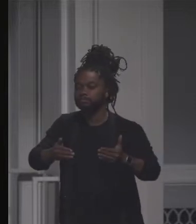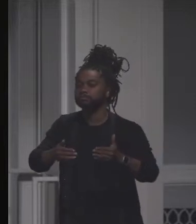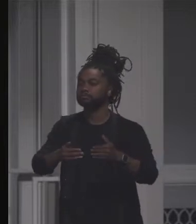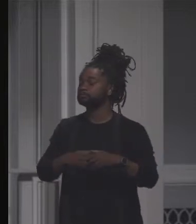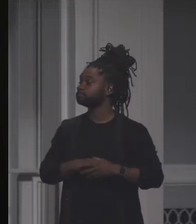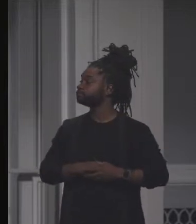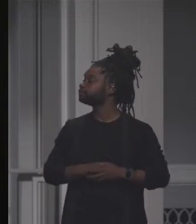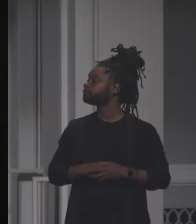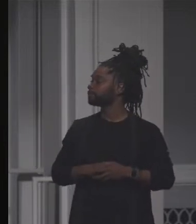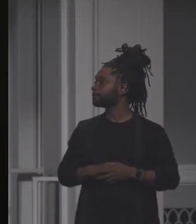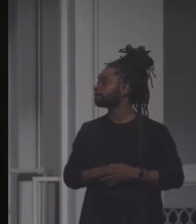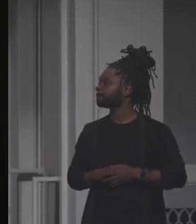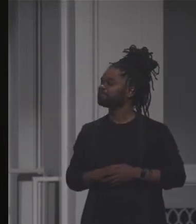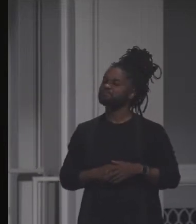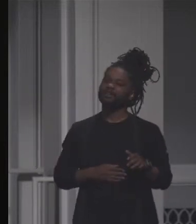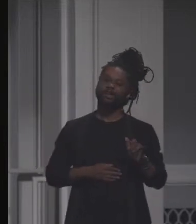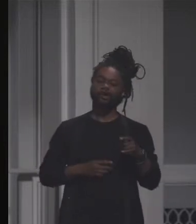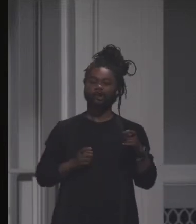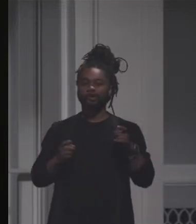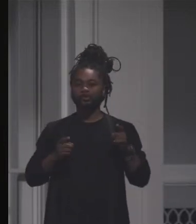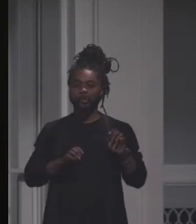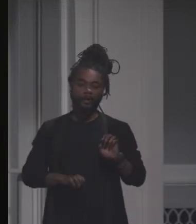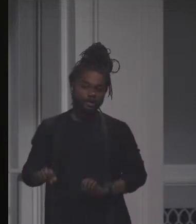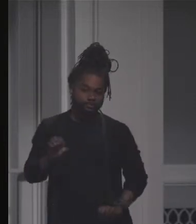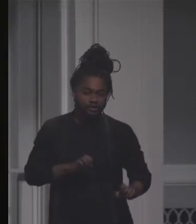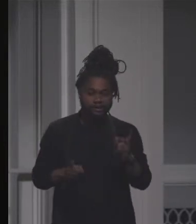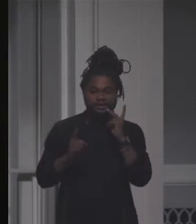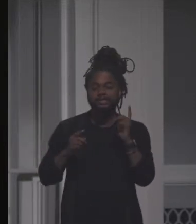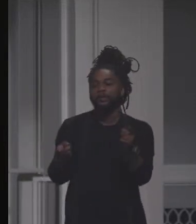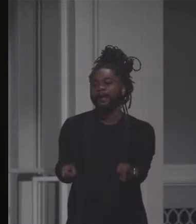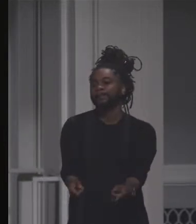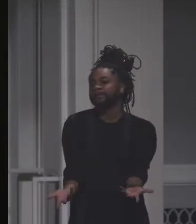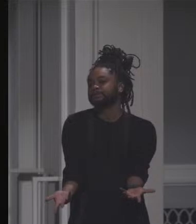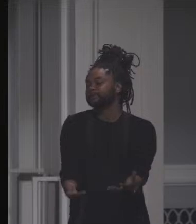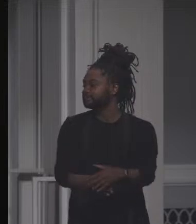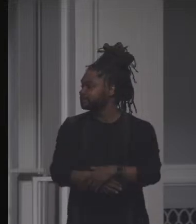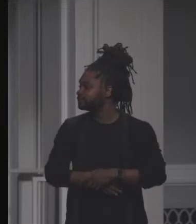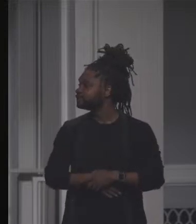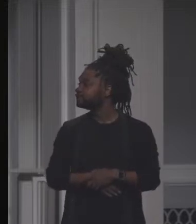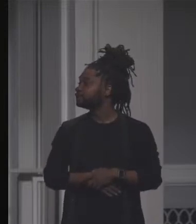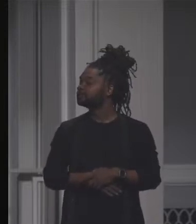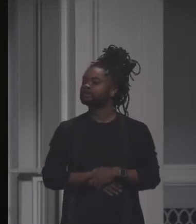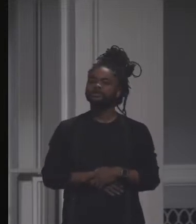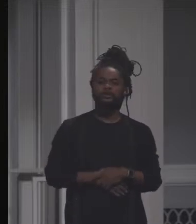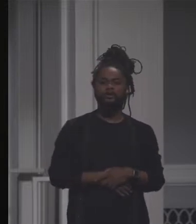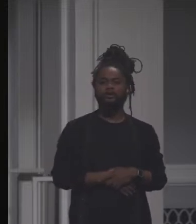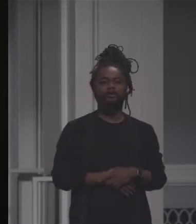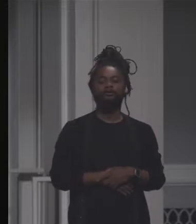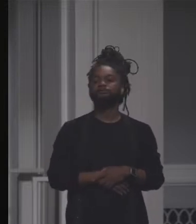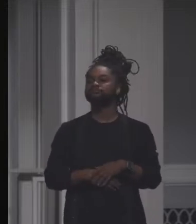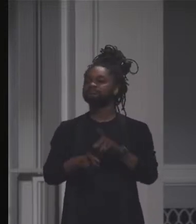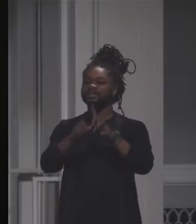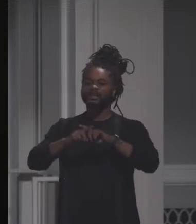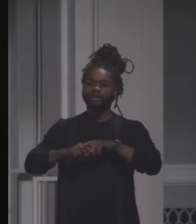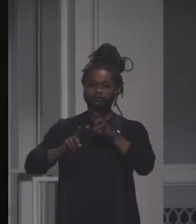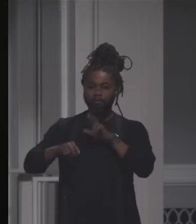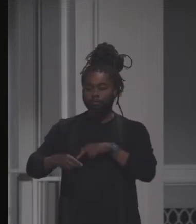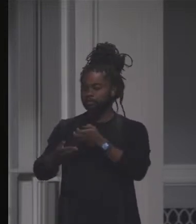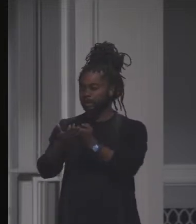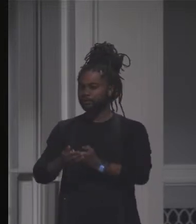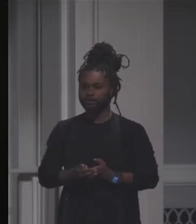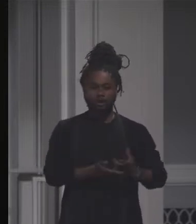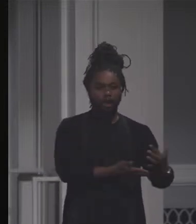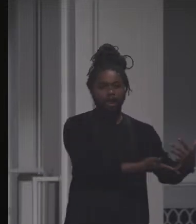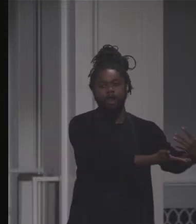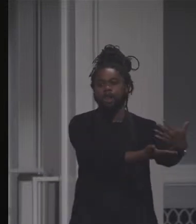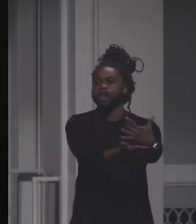of controlled experiment, test possibilities. So I gathered a big pile of archaeology reports and went through them, and